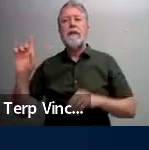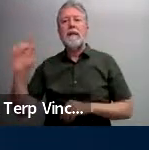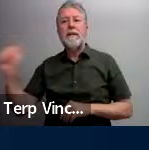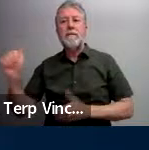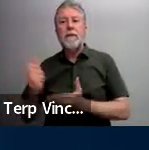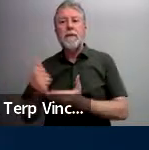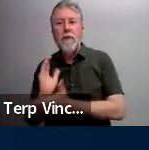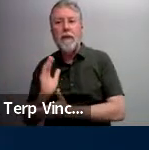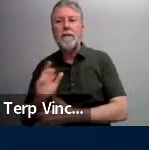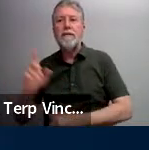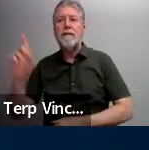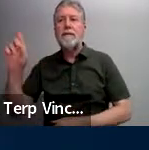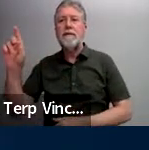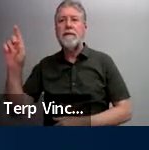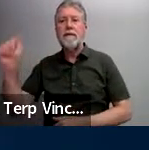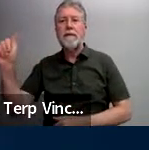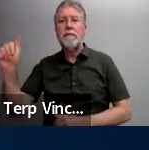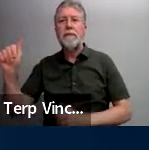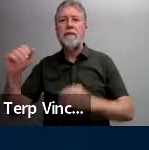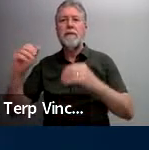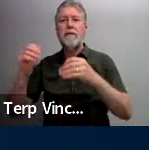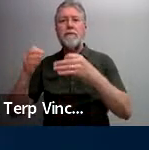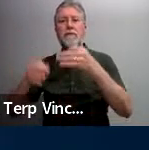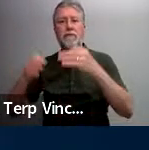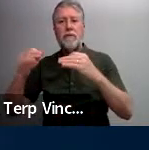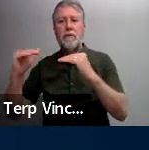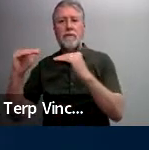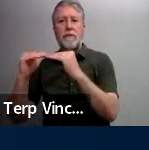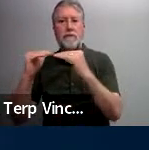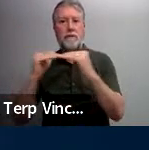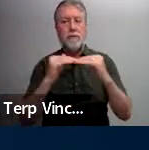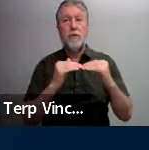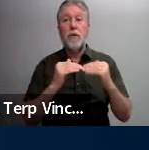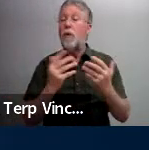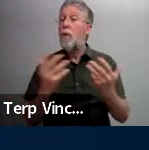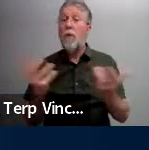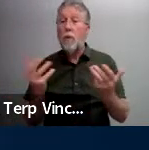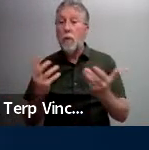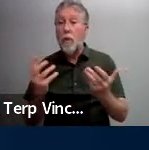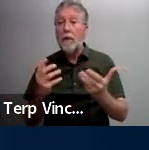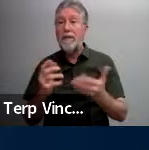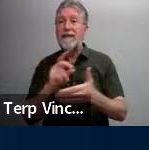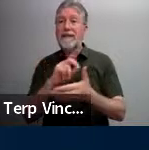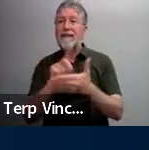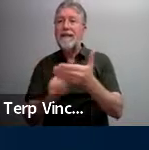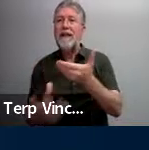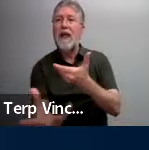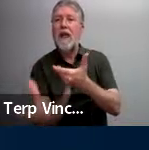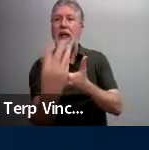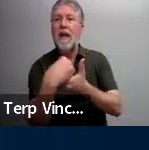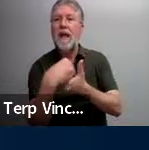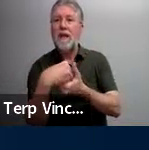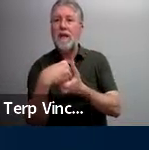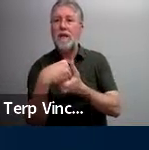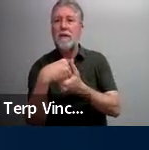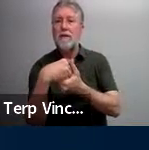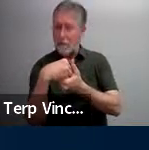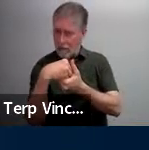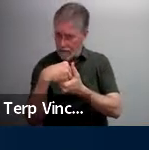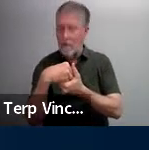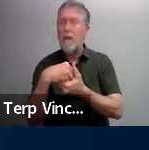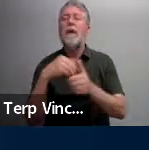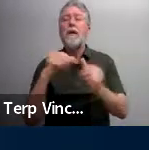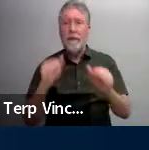justice. And so one of those is, the ideas of inclusive design. And we can think about how to inclusively design